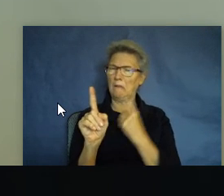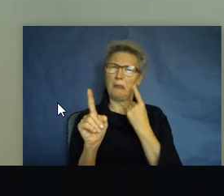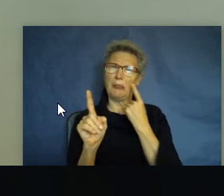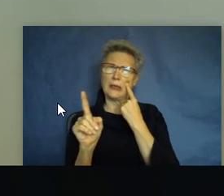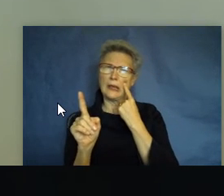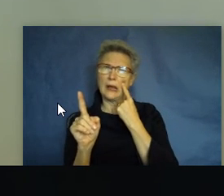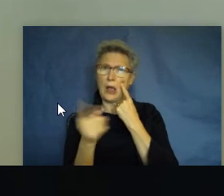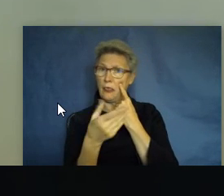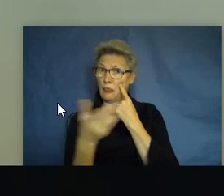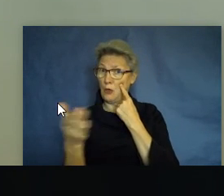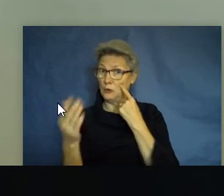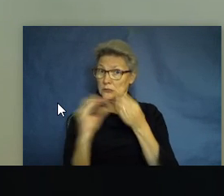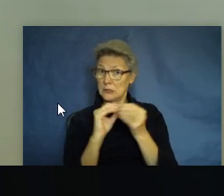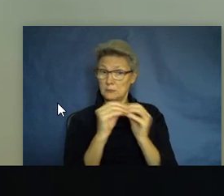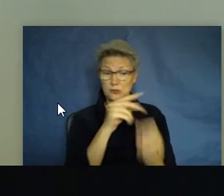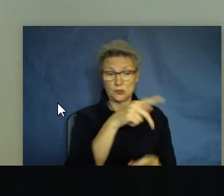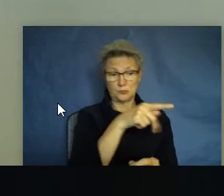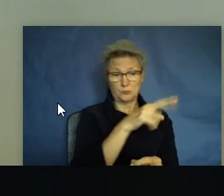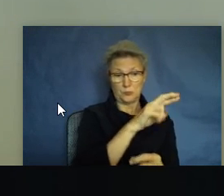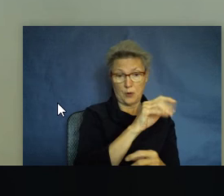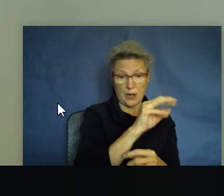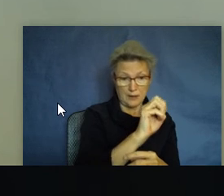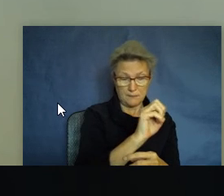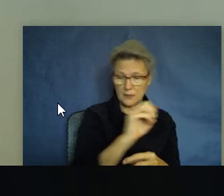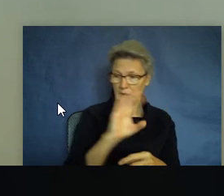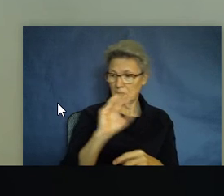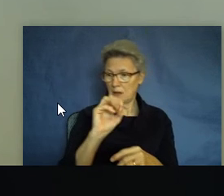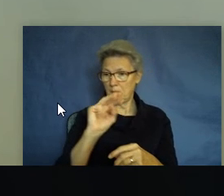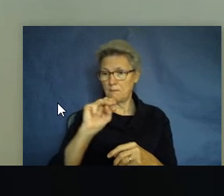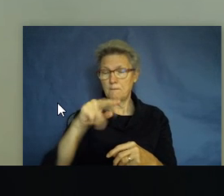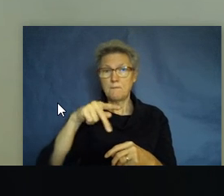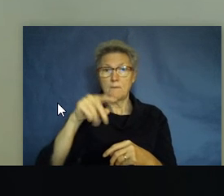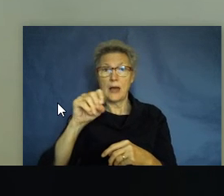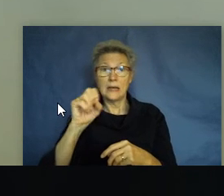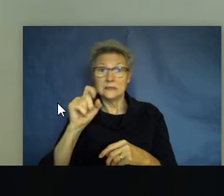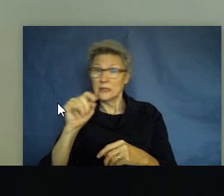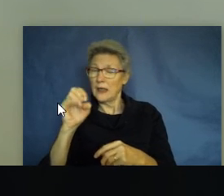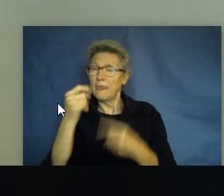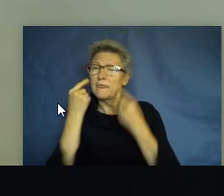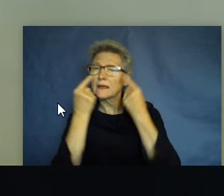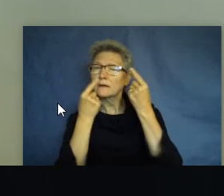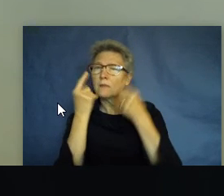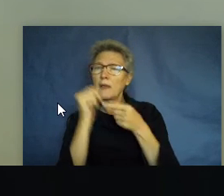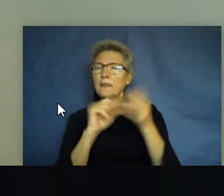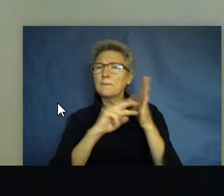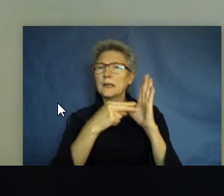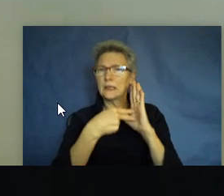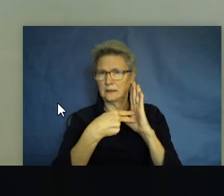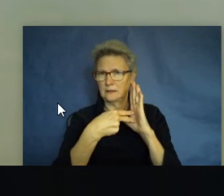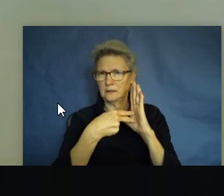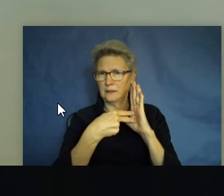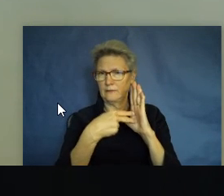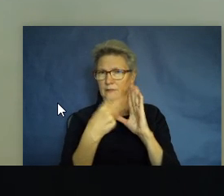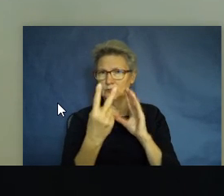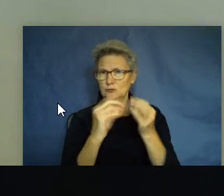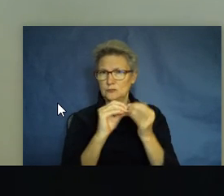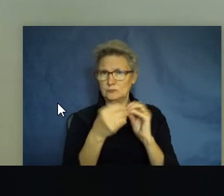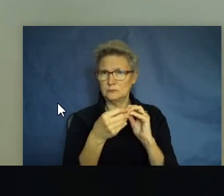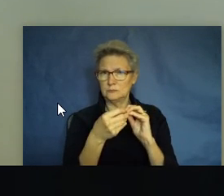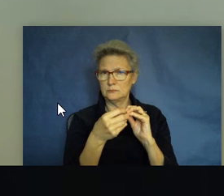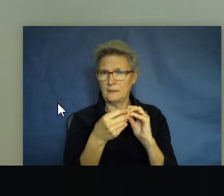thinking, well, are those numbers prime or are they composite? Let's think about the definitions of these